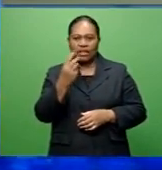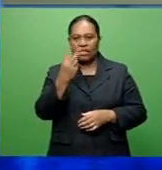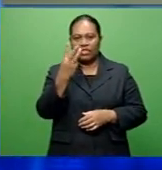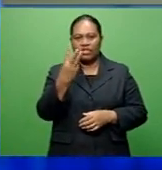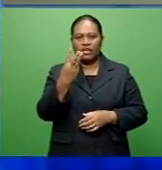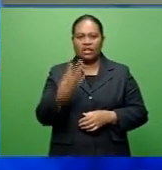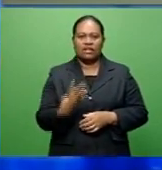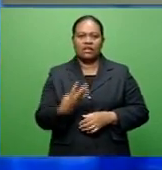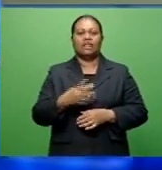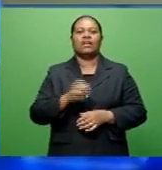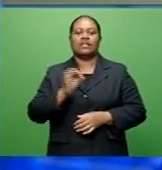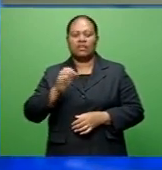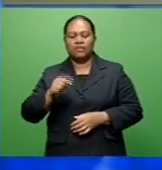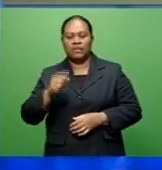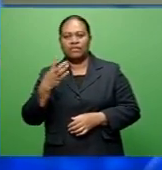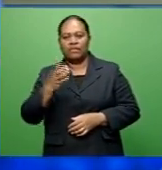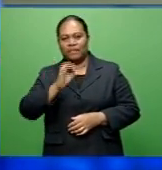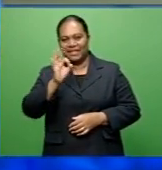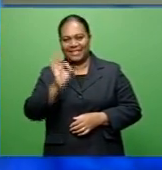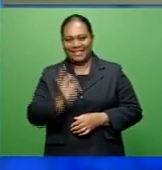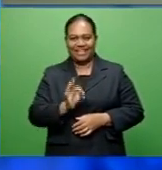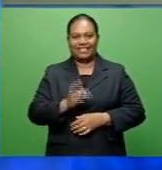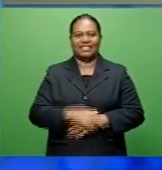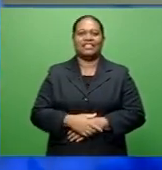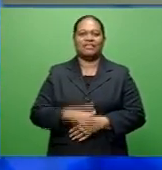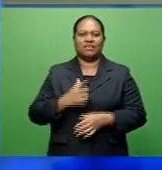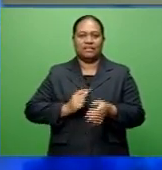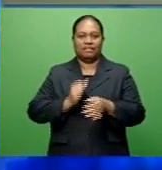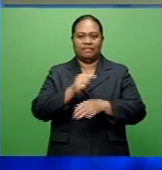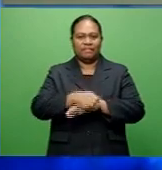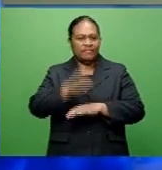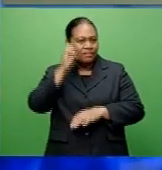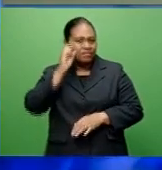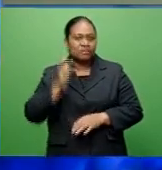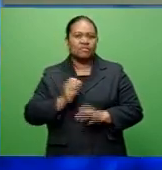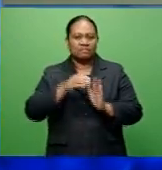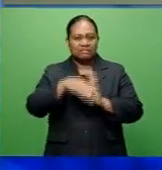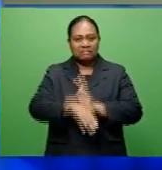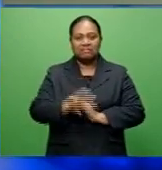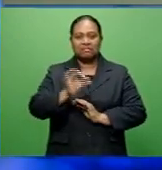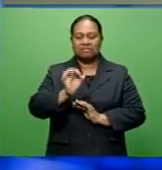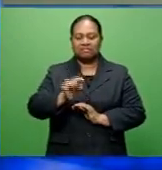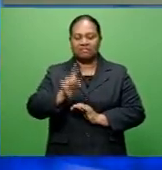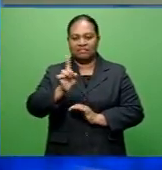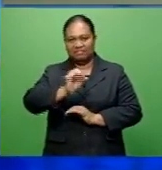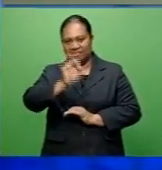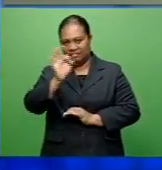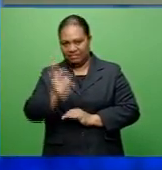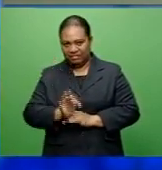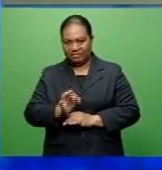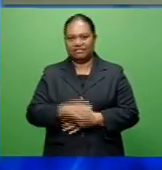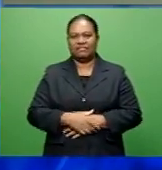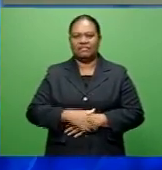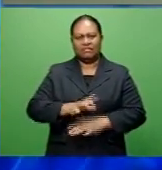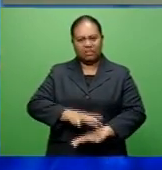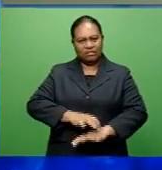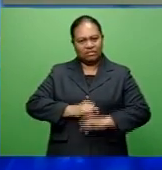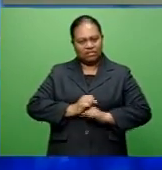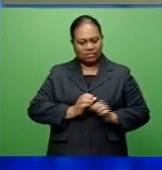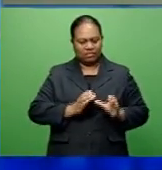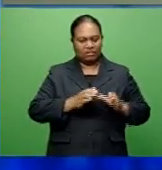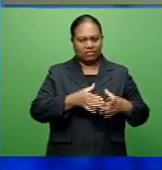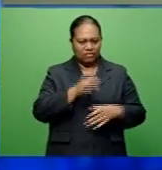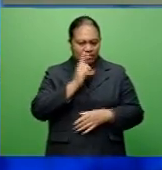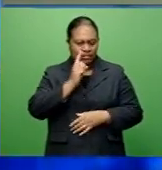rise of 0.4%, soundly beating analyst expectations of a fall of 0.1% and blustering confidence in the group's